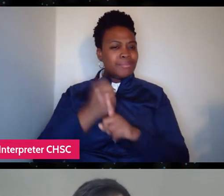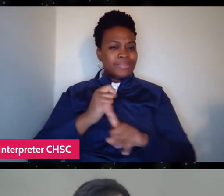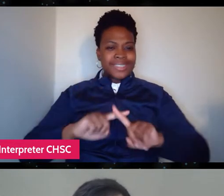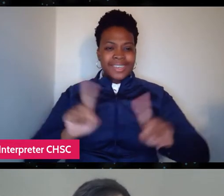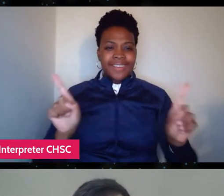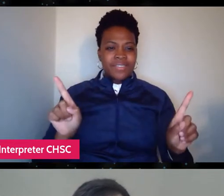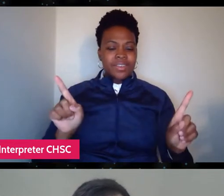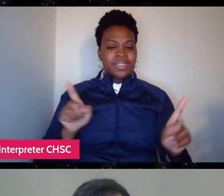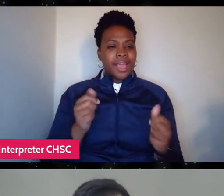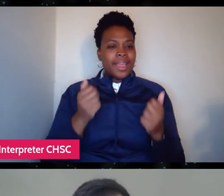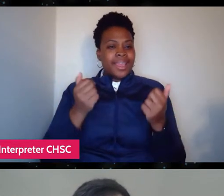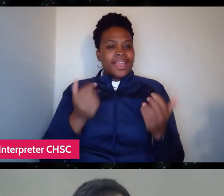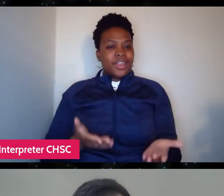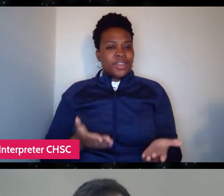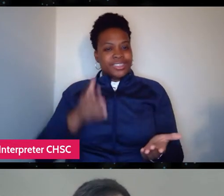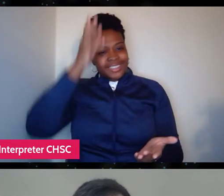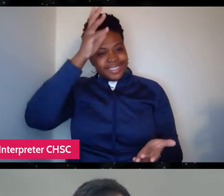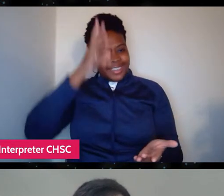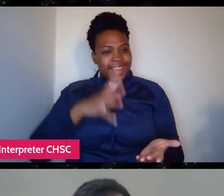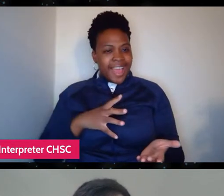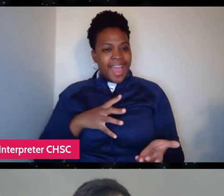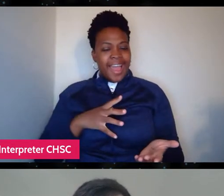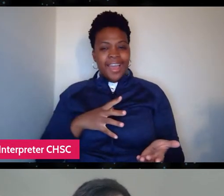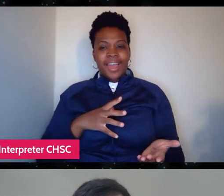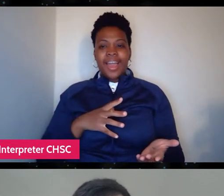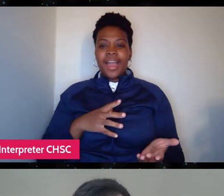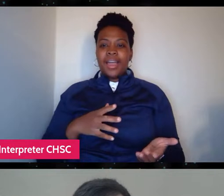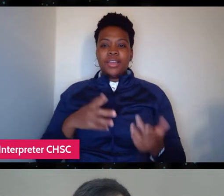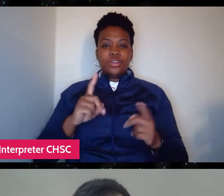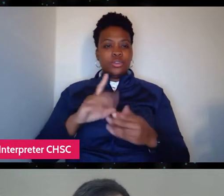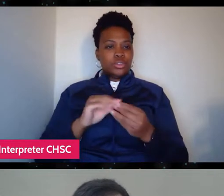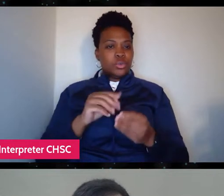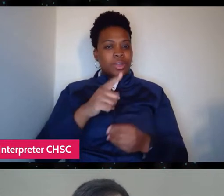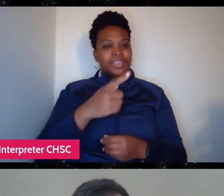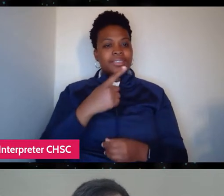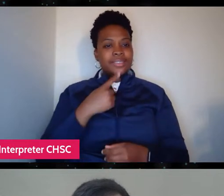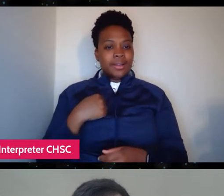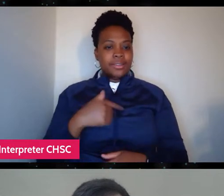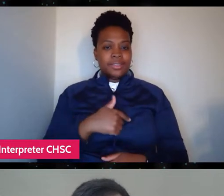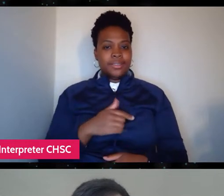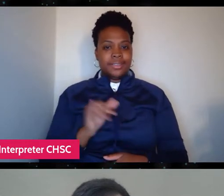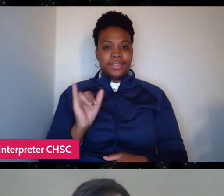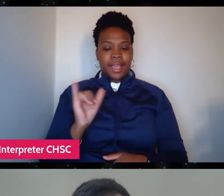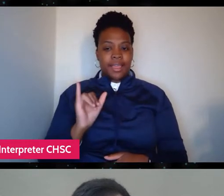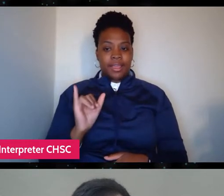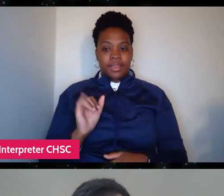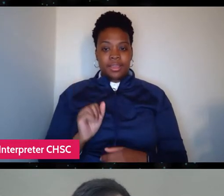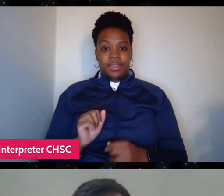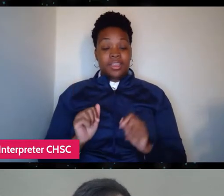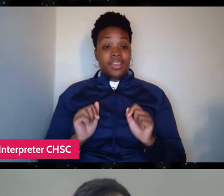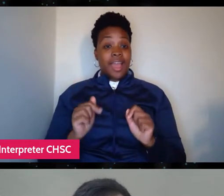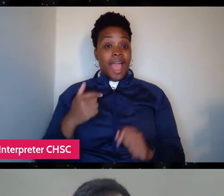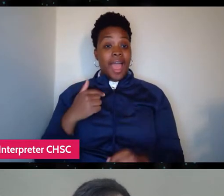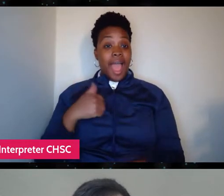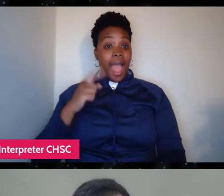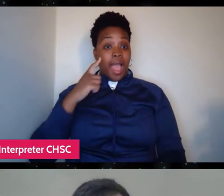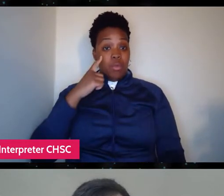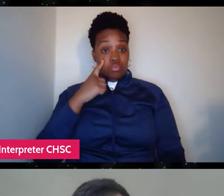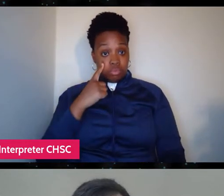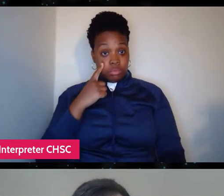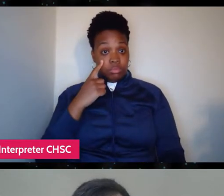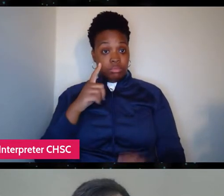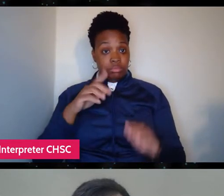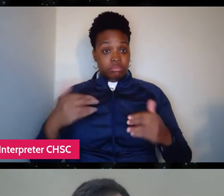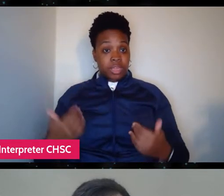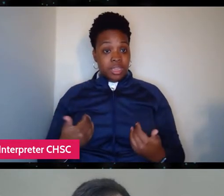guy, and, you know, at one point during the story, he tells us, like, you know, I witnessed this as a